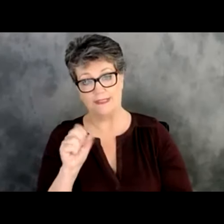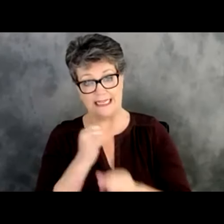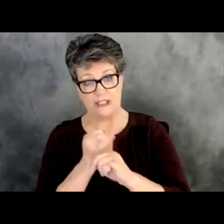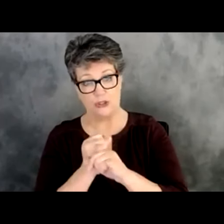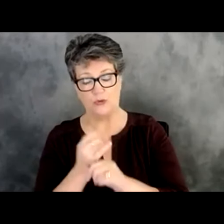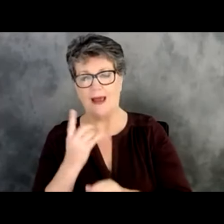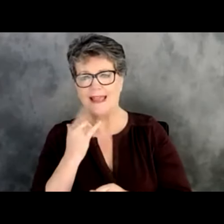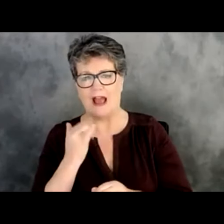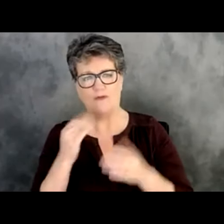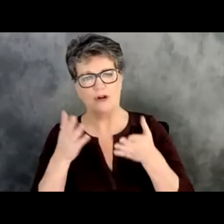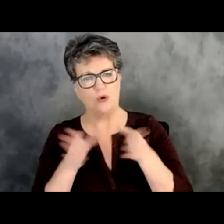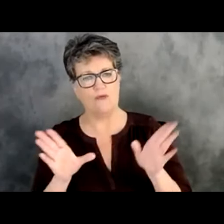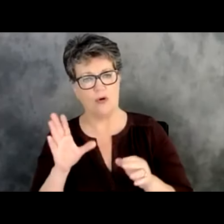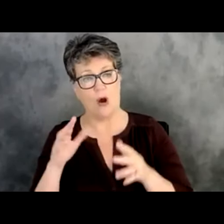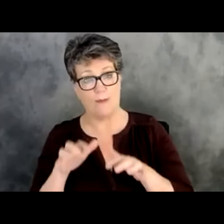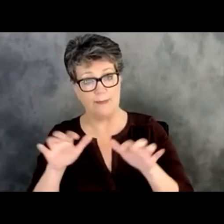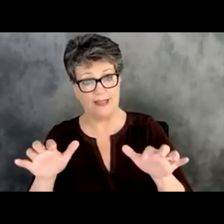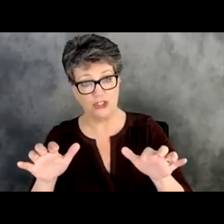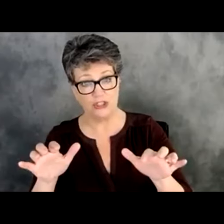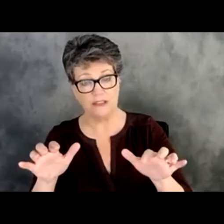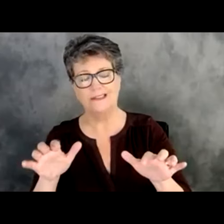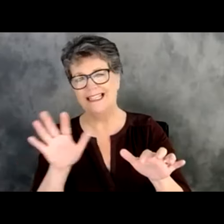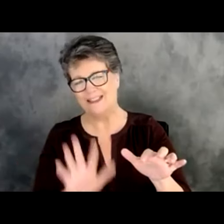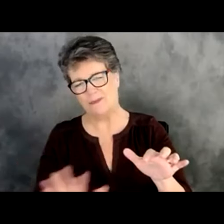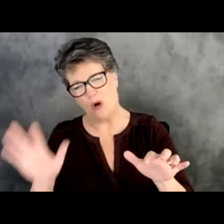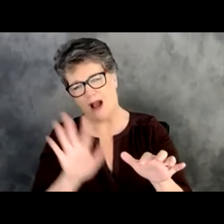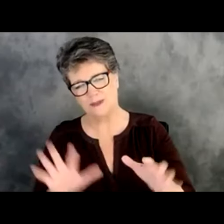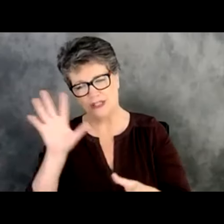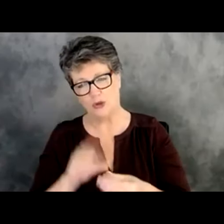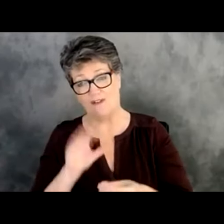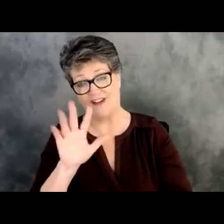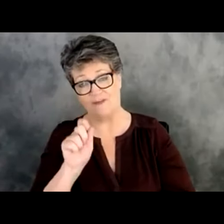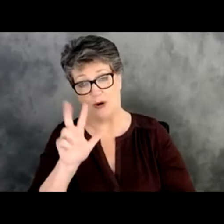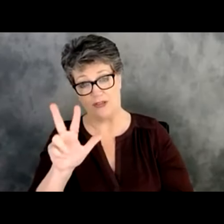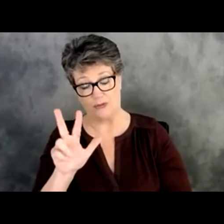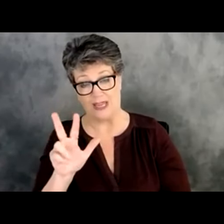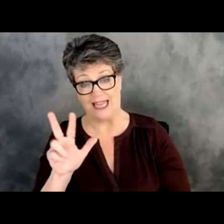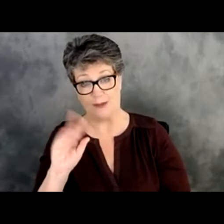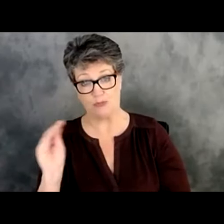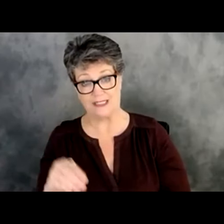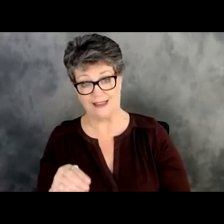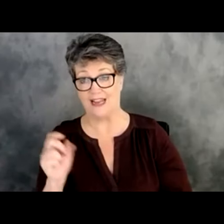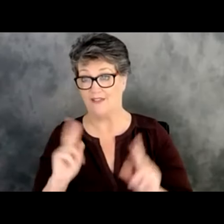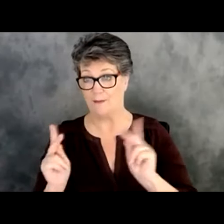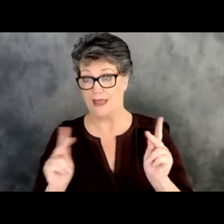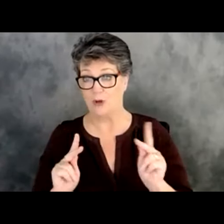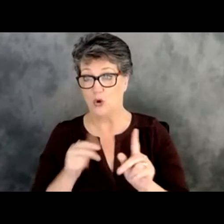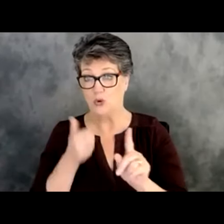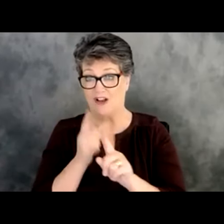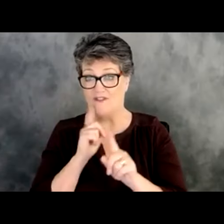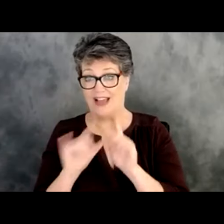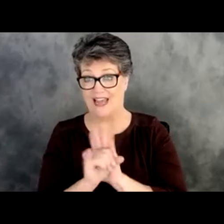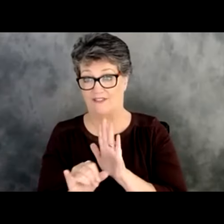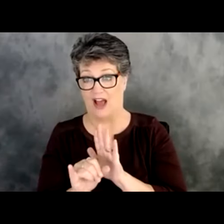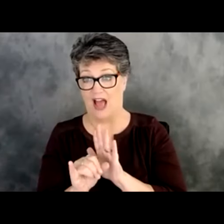California's overall population is made up of approximately 5.3% of people that self-identify